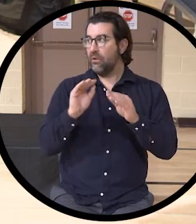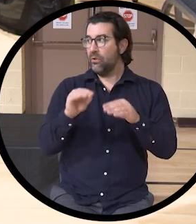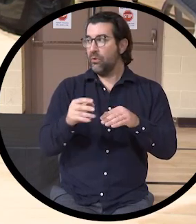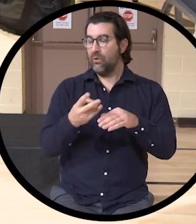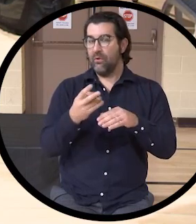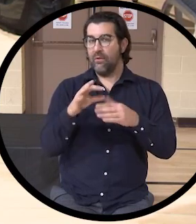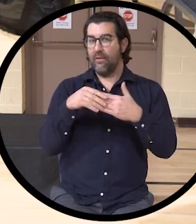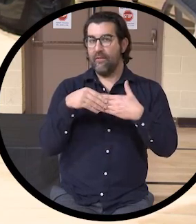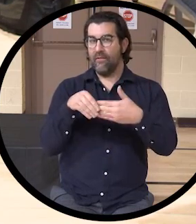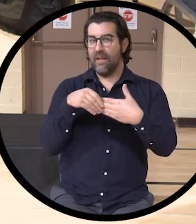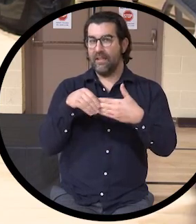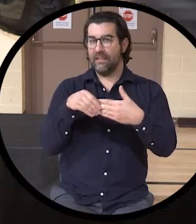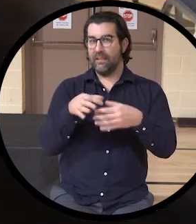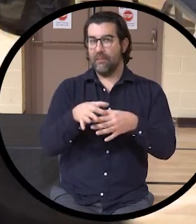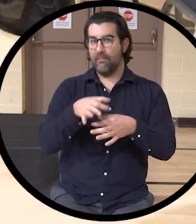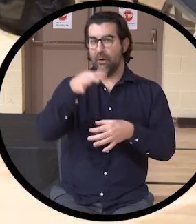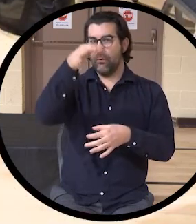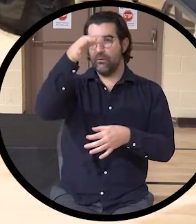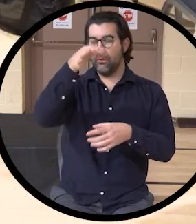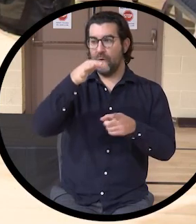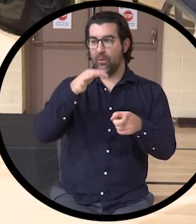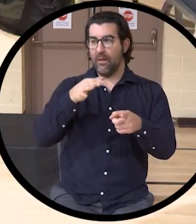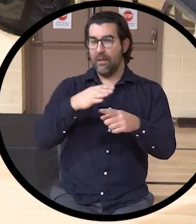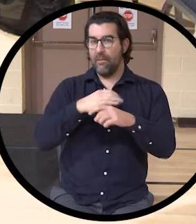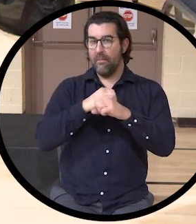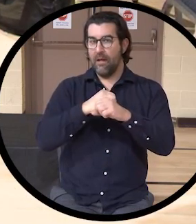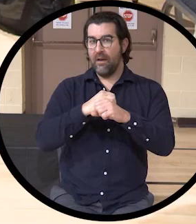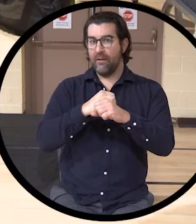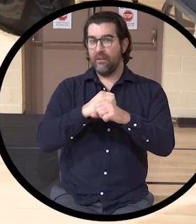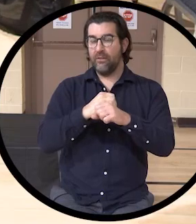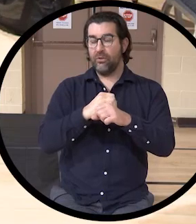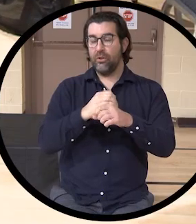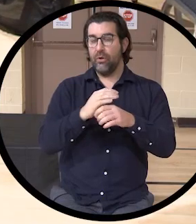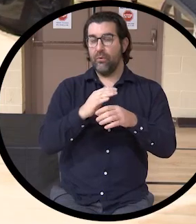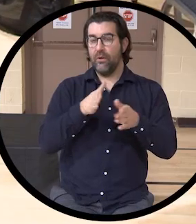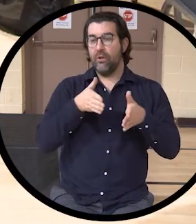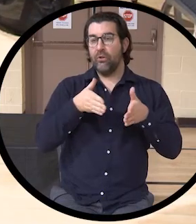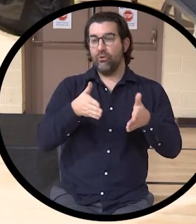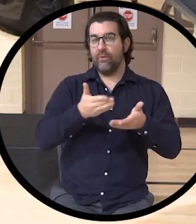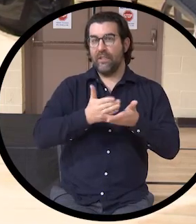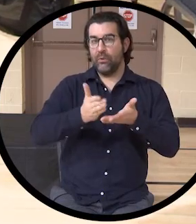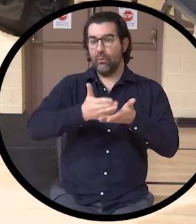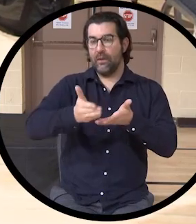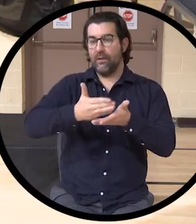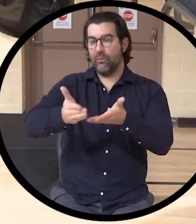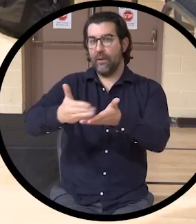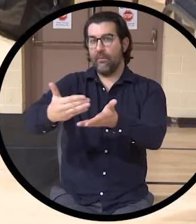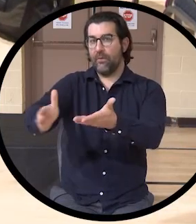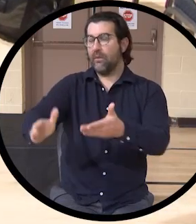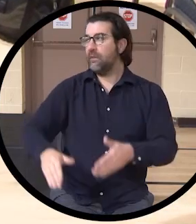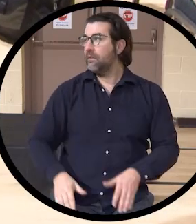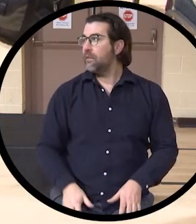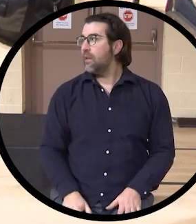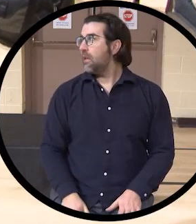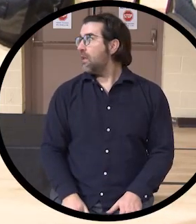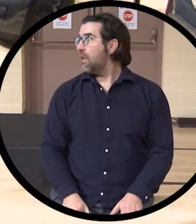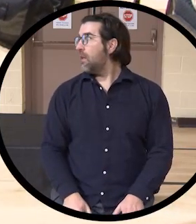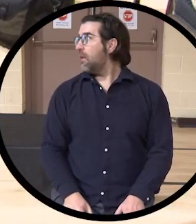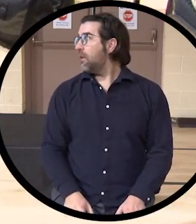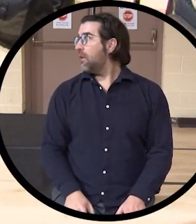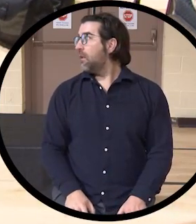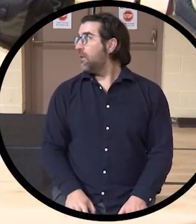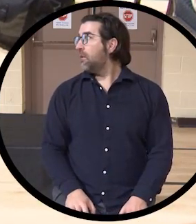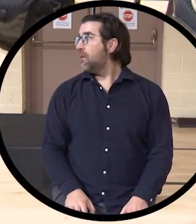of flex posts impede the street sweepers? Okay, so sort of a multi-part question